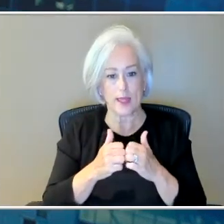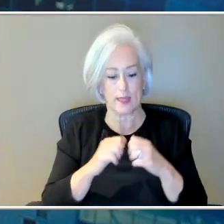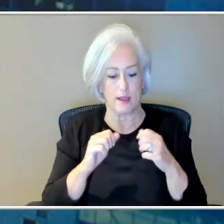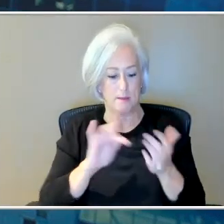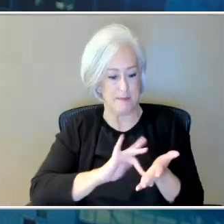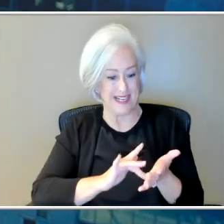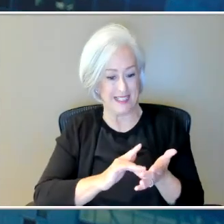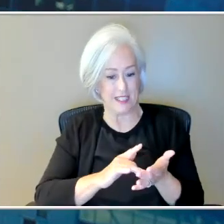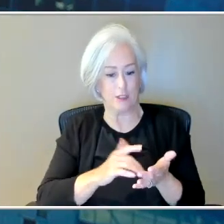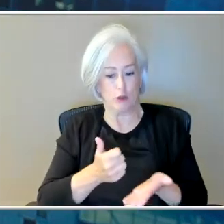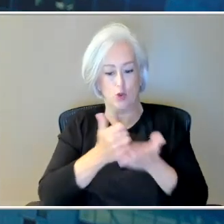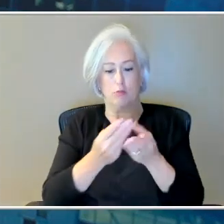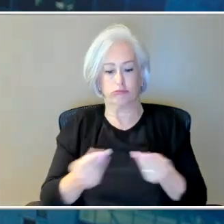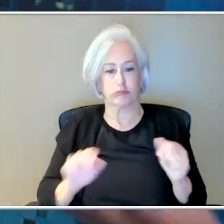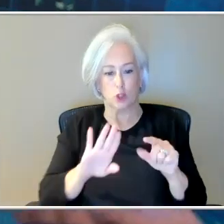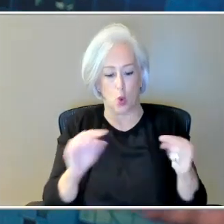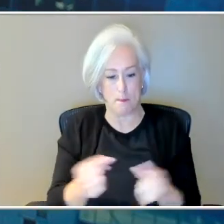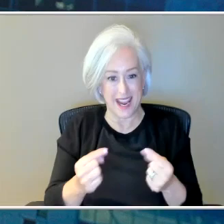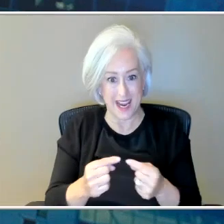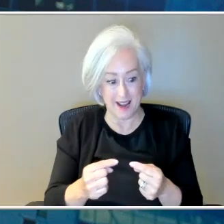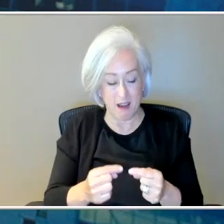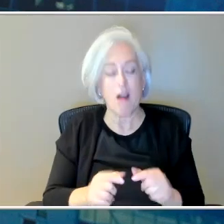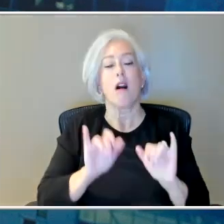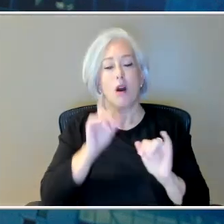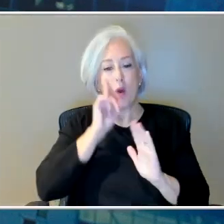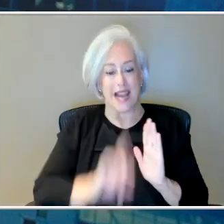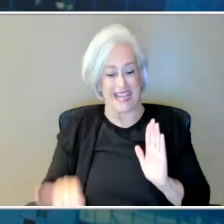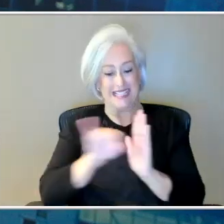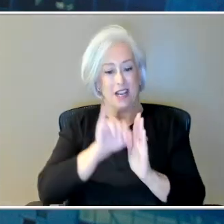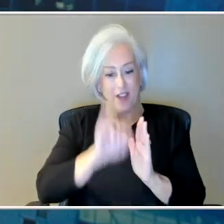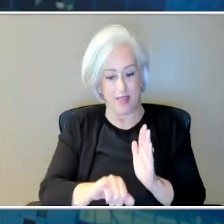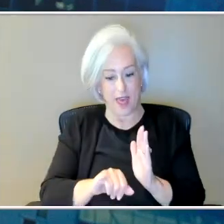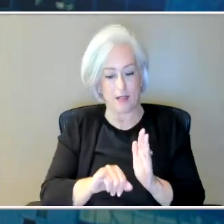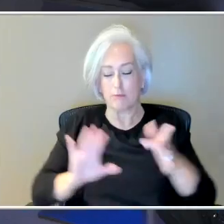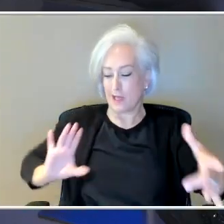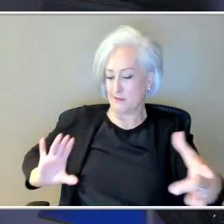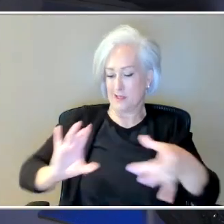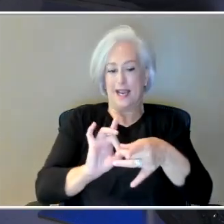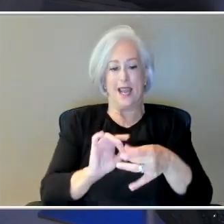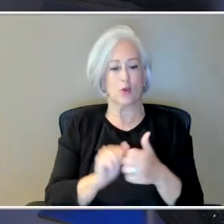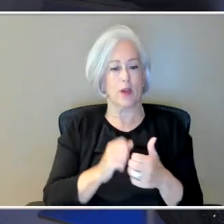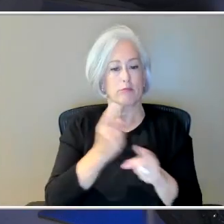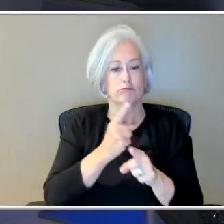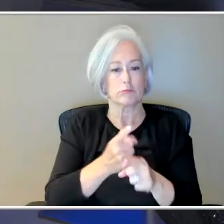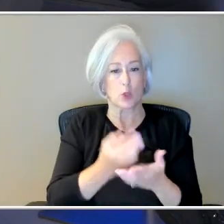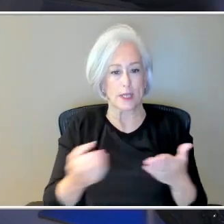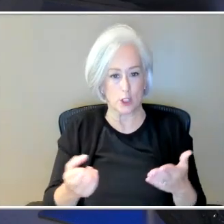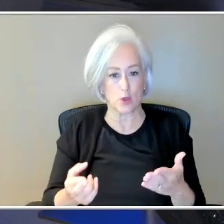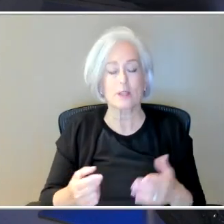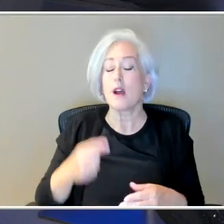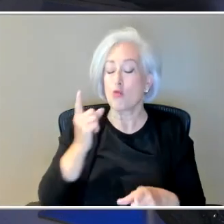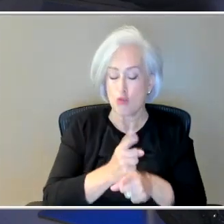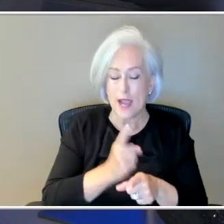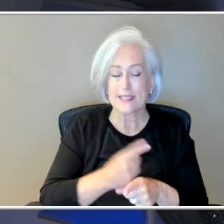identify a patient, then I can connect them to all these valuable resources that we have in the health system. And like you said, maybe things that they forget to tell you in those first moments because they're